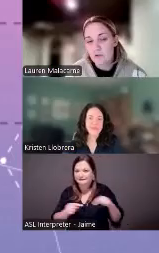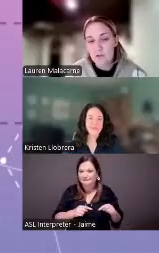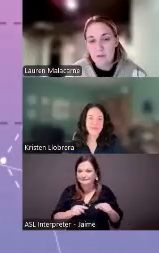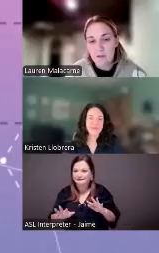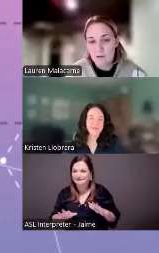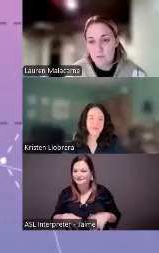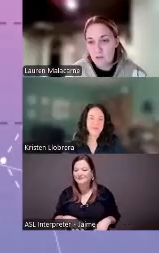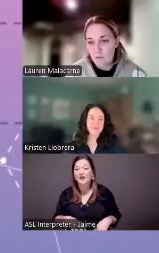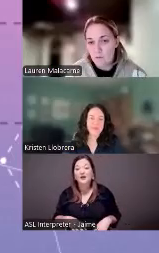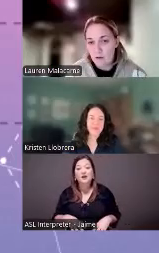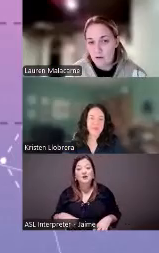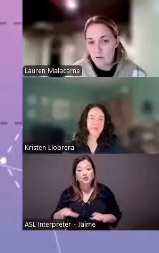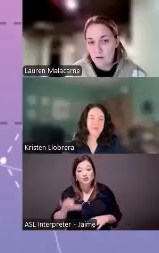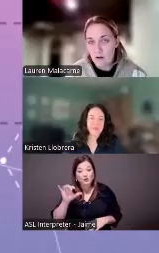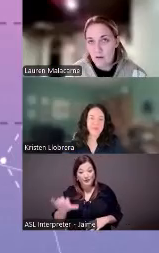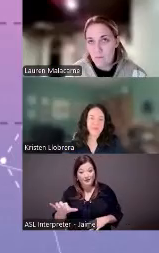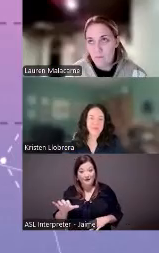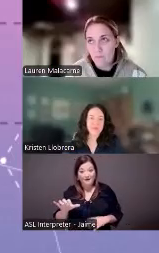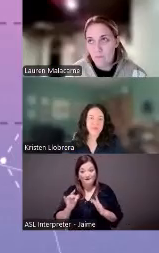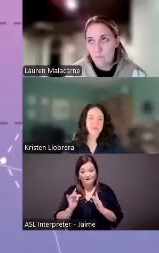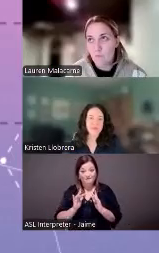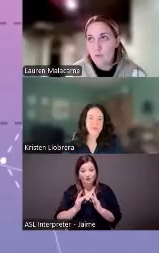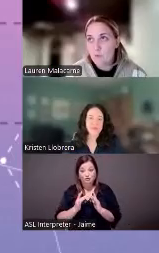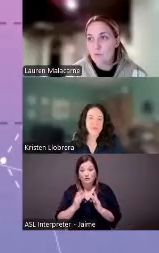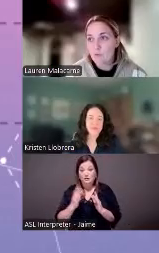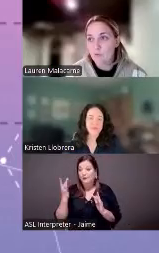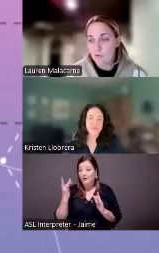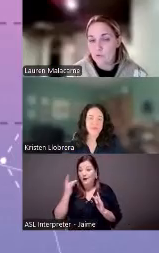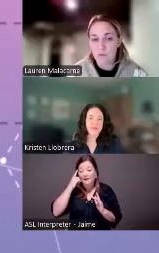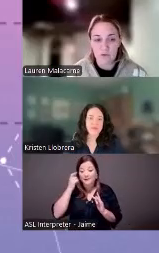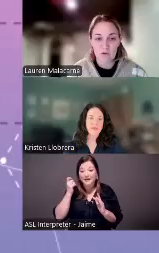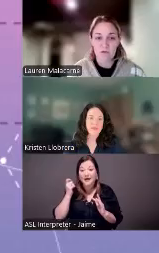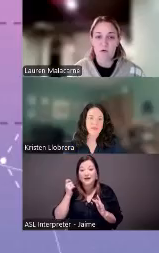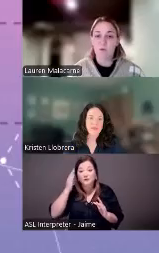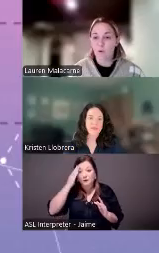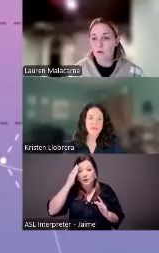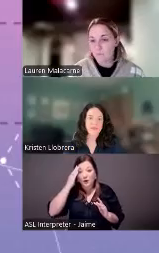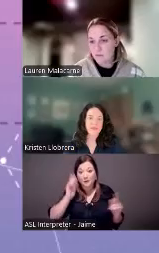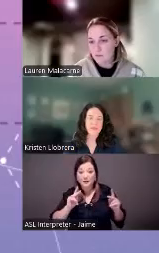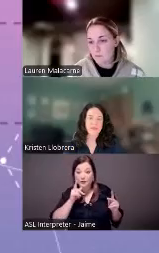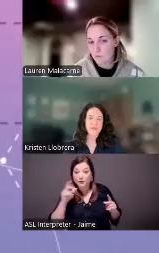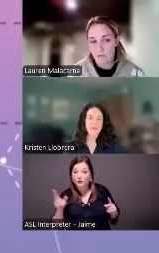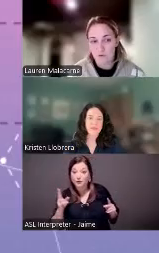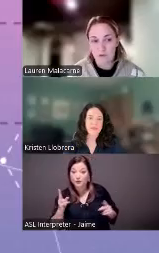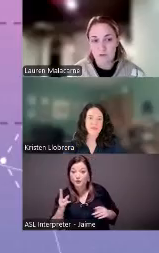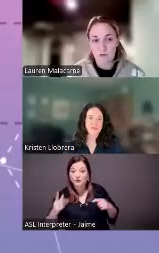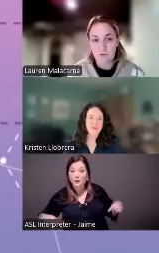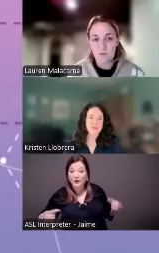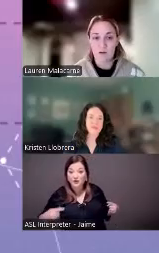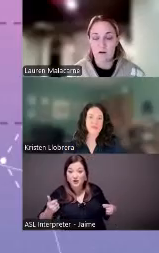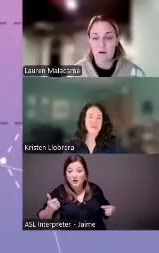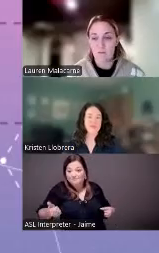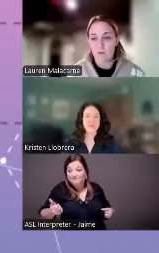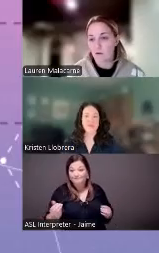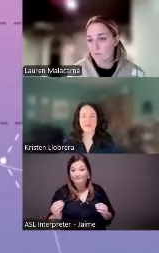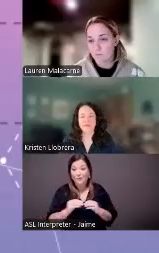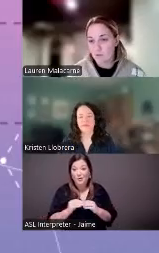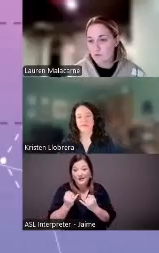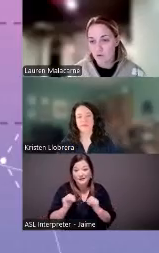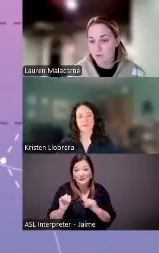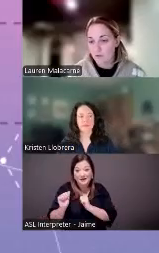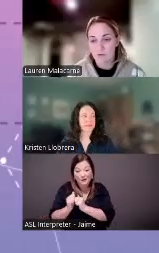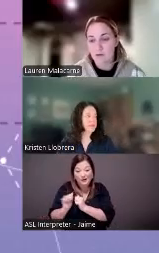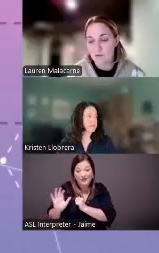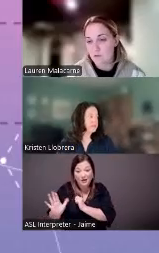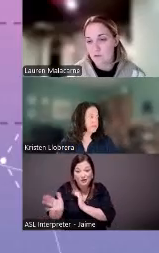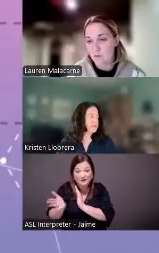that partially because we know that when people who use wheelchairs are more independent with wheelchair skills, there is